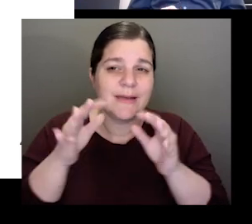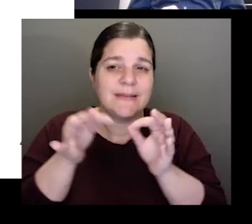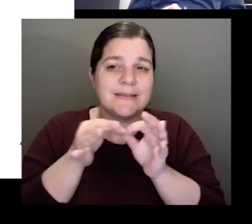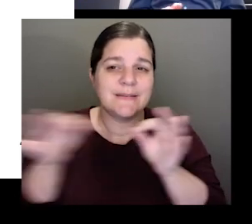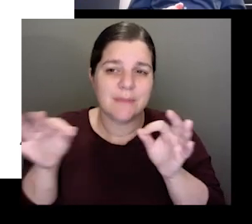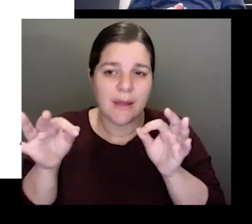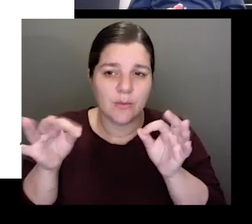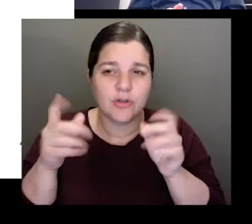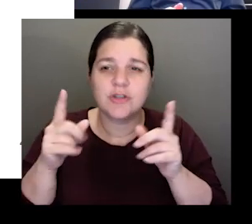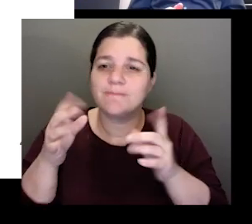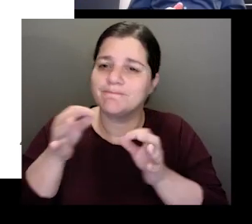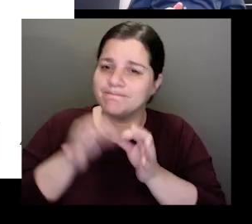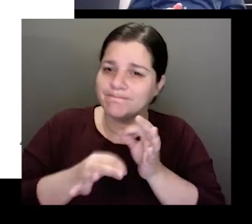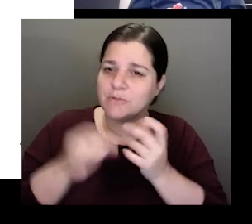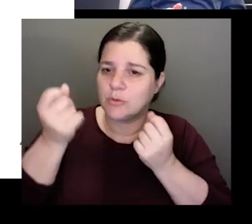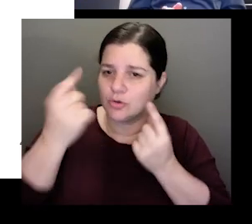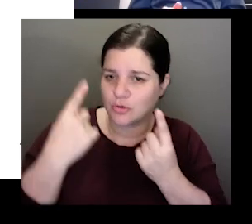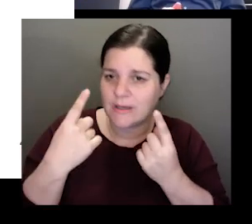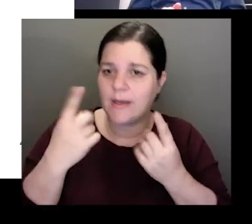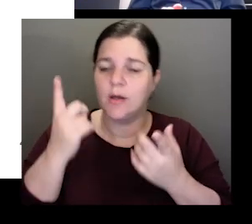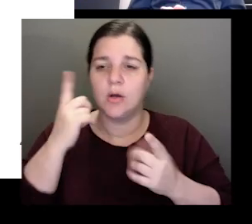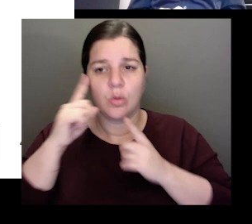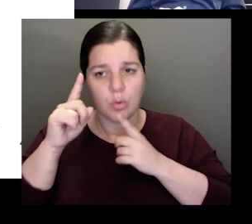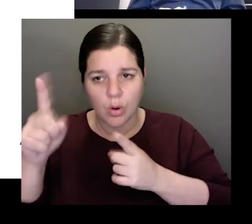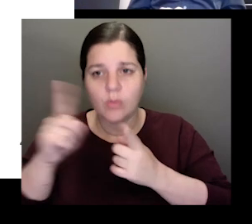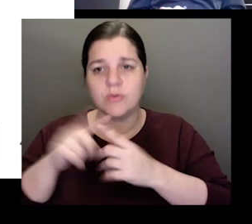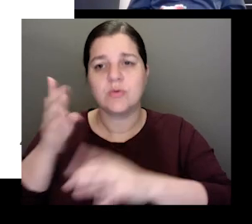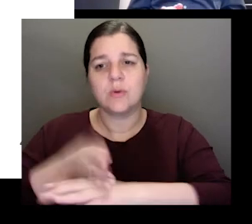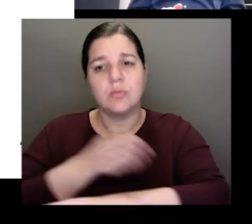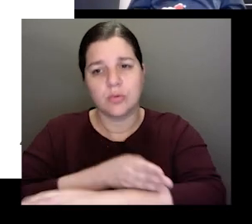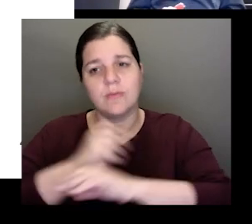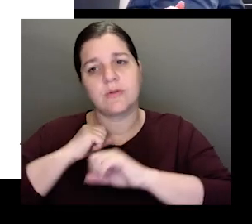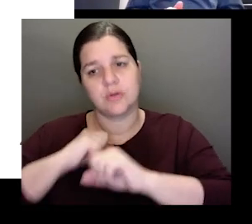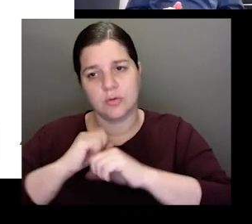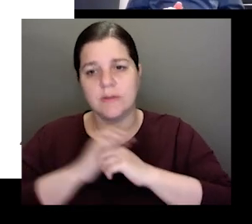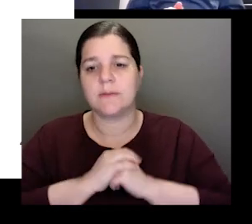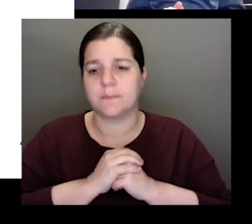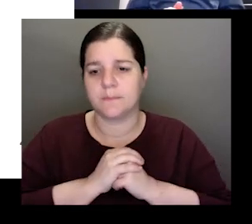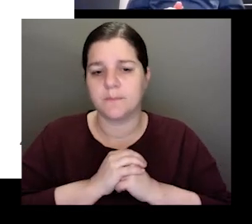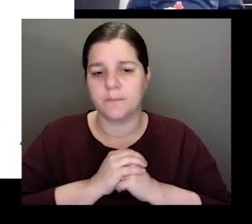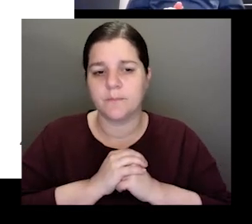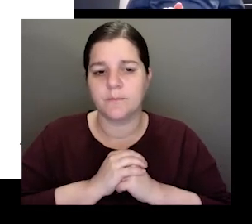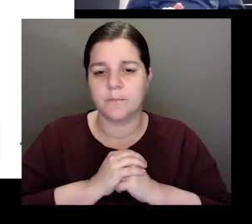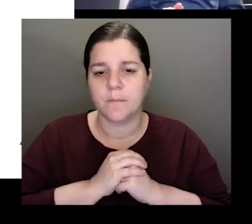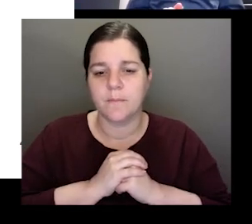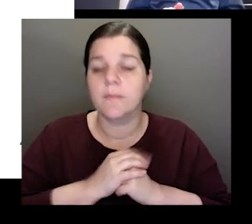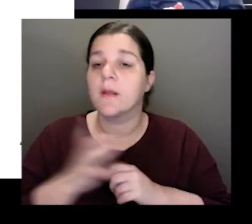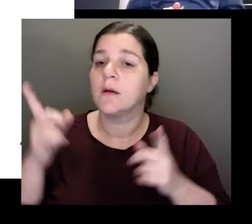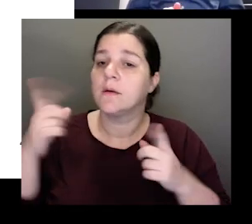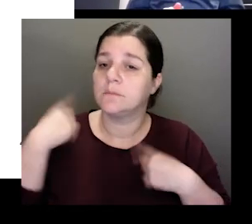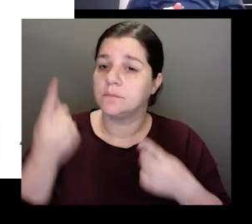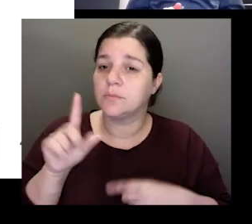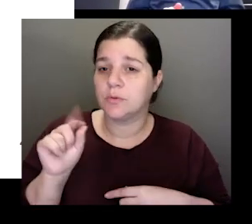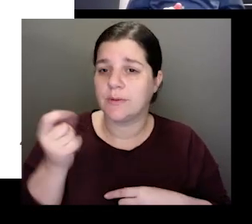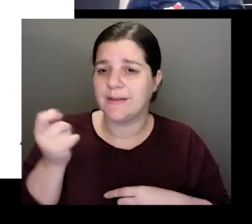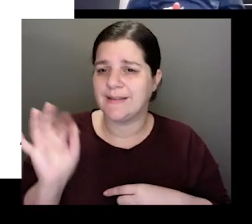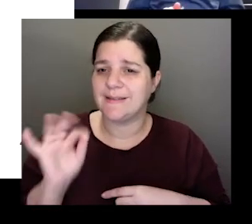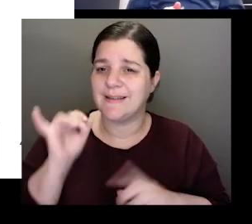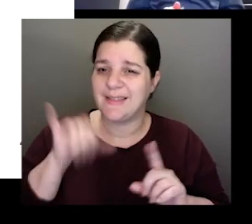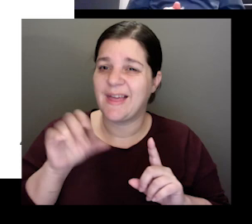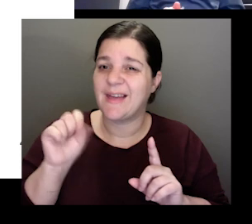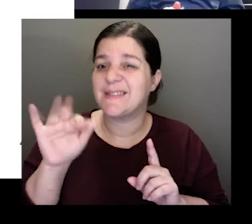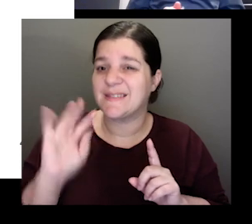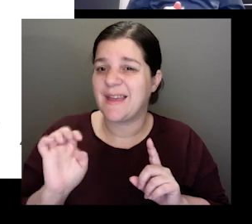and options to improve security. And since 2019, the SAFEs have been conducted by our